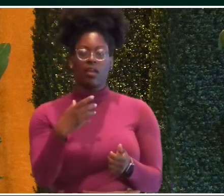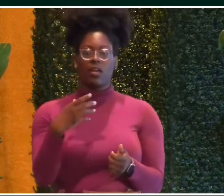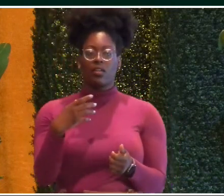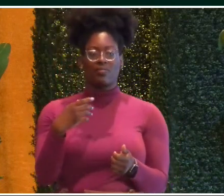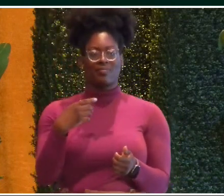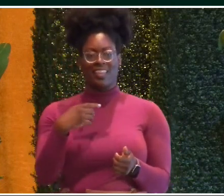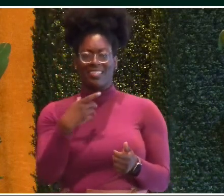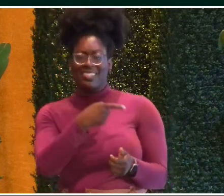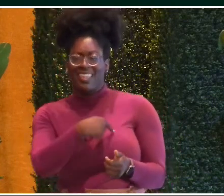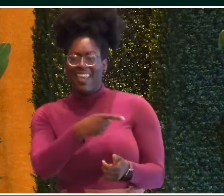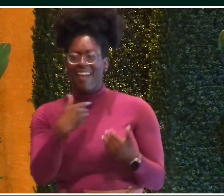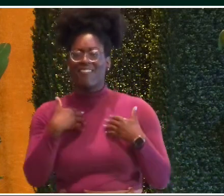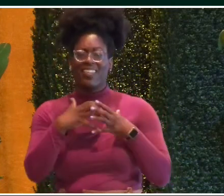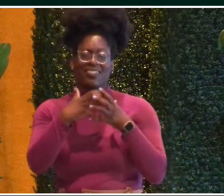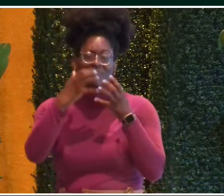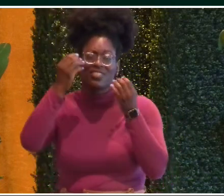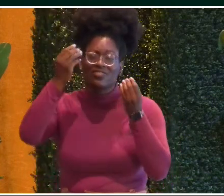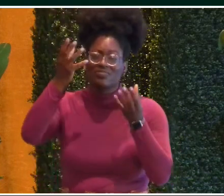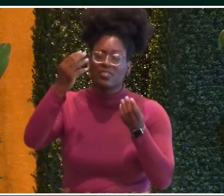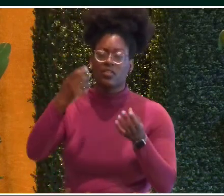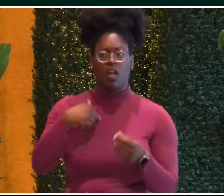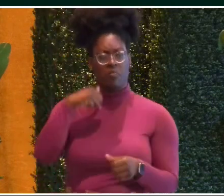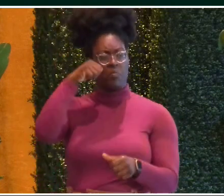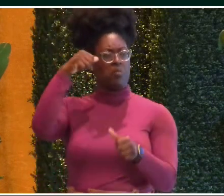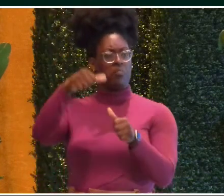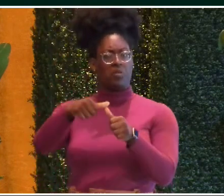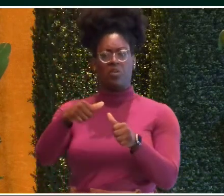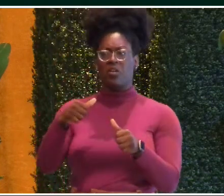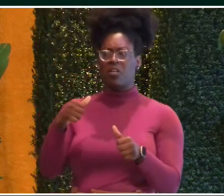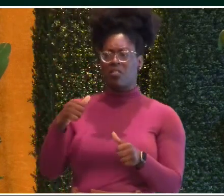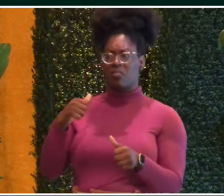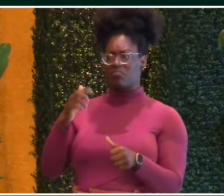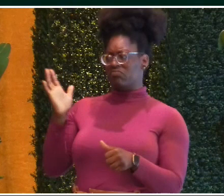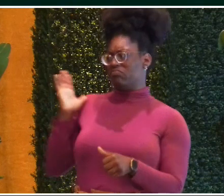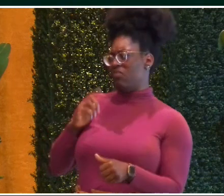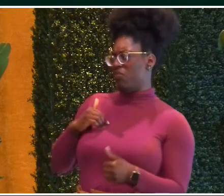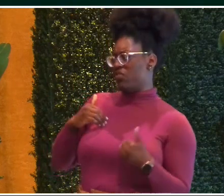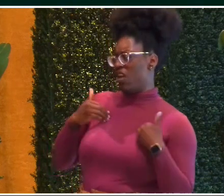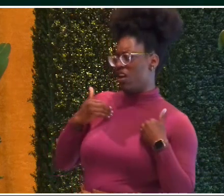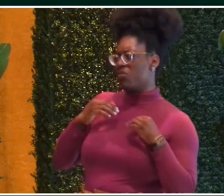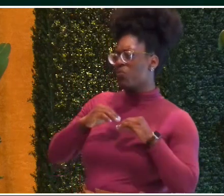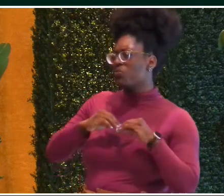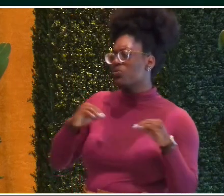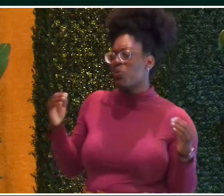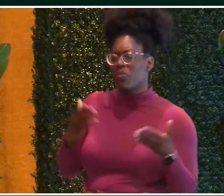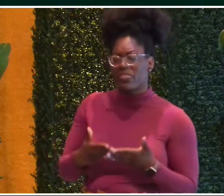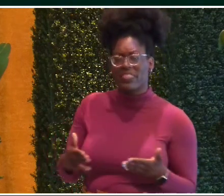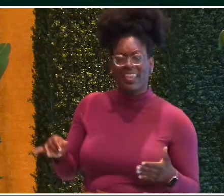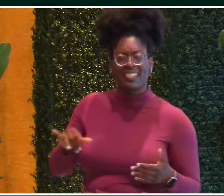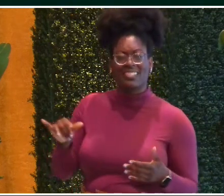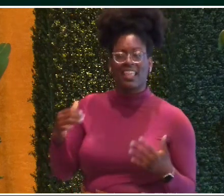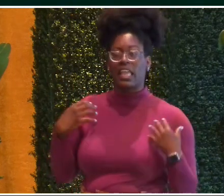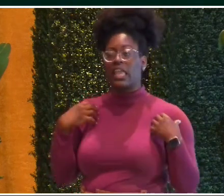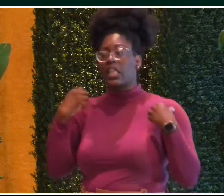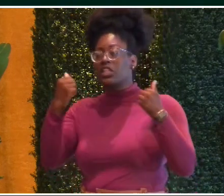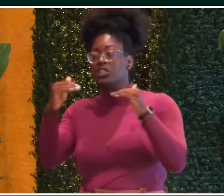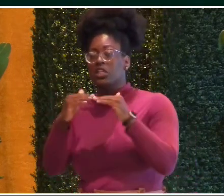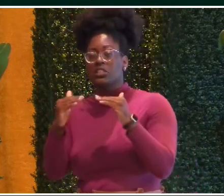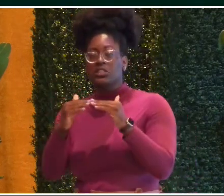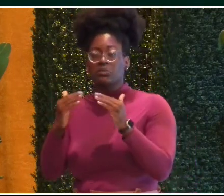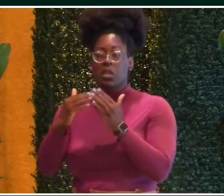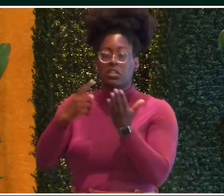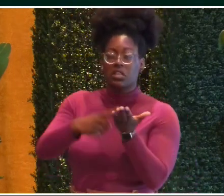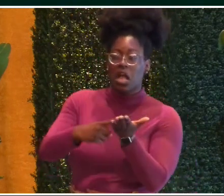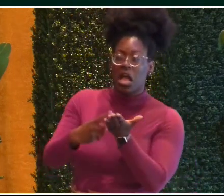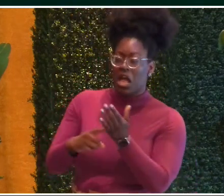when there was no fucking such thing as healing justice being discussed in any of our movement areas, because they were like, you're sick, maybe take